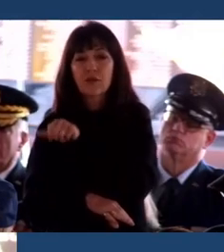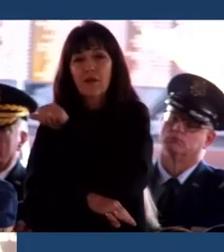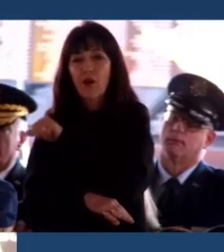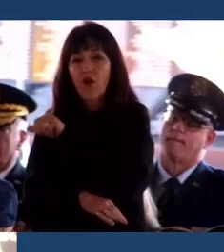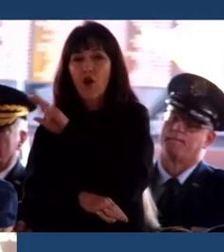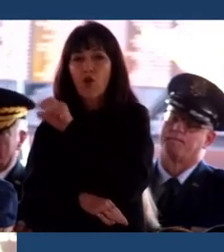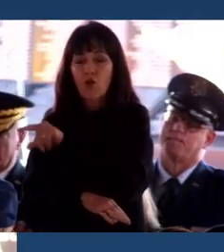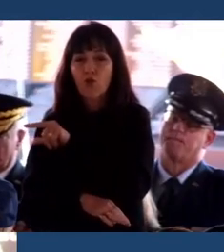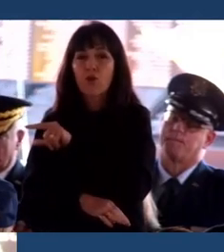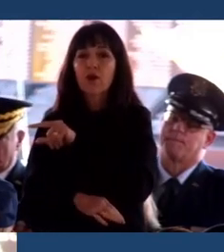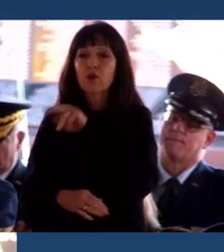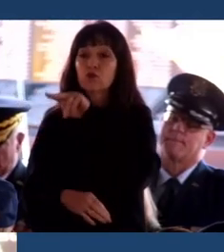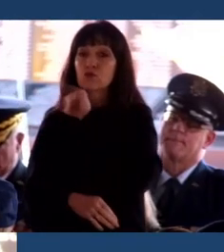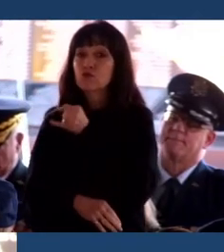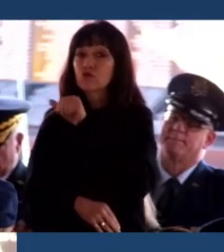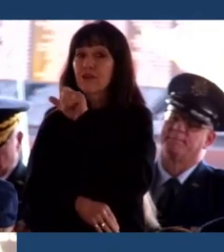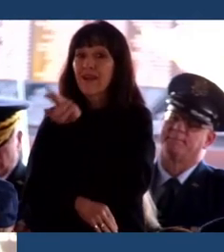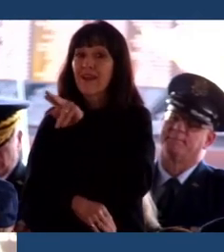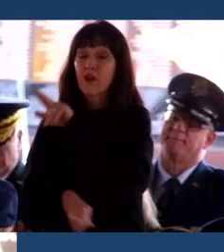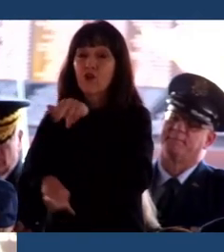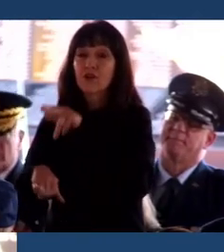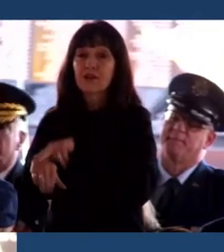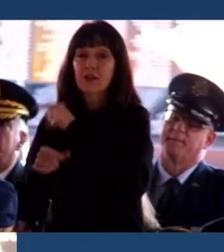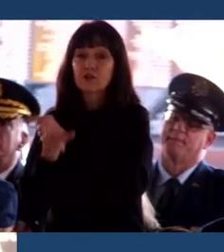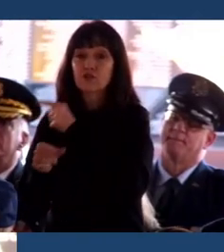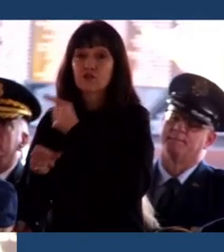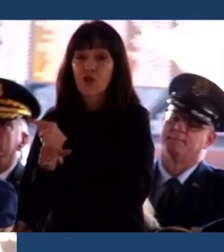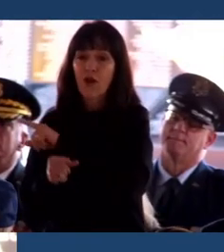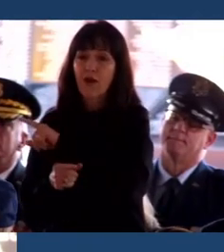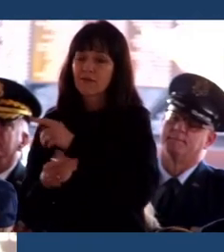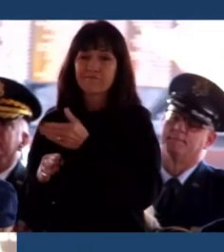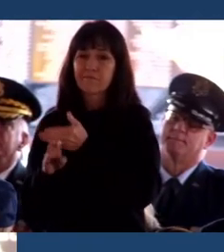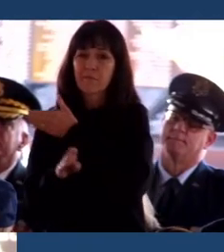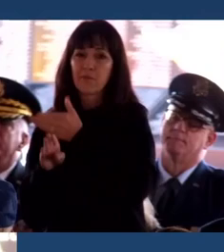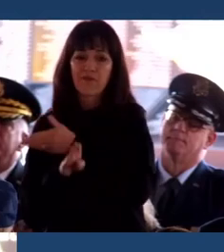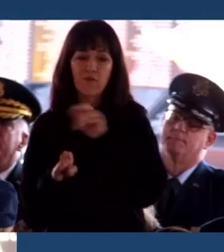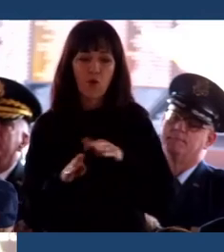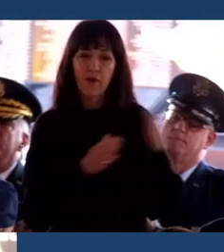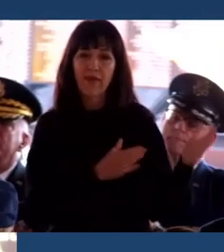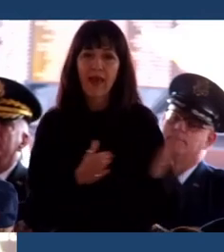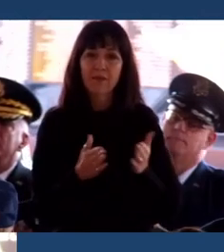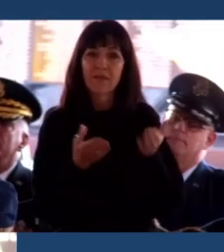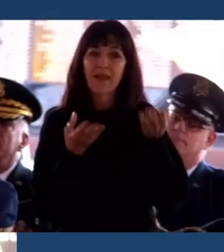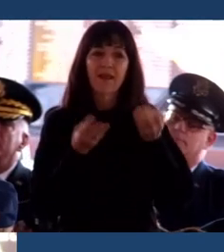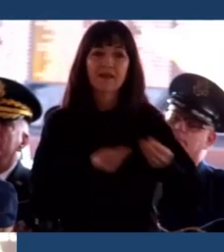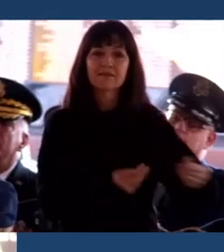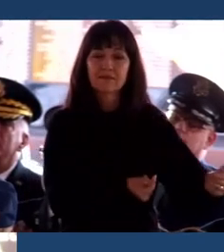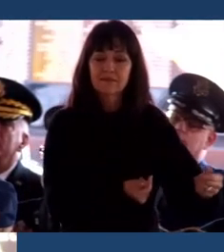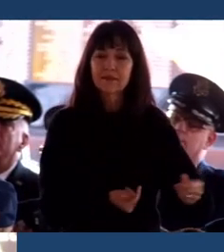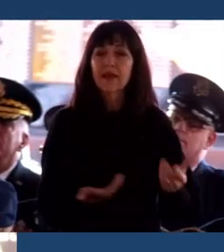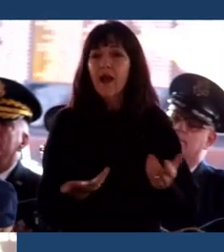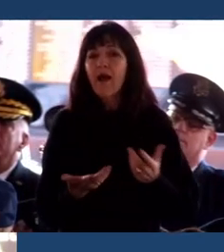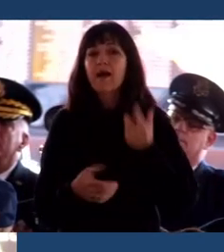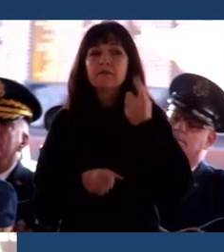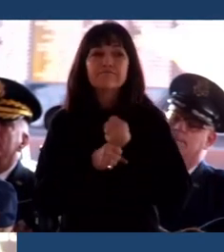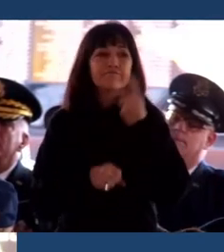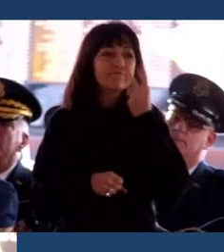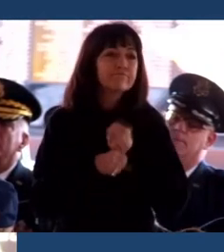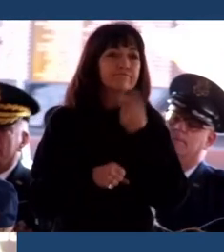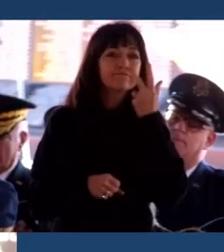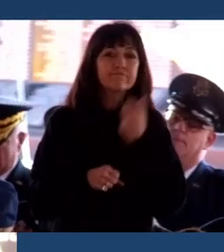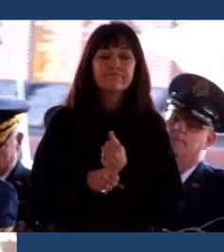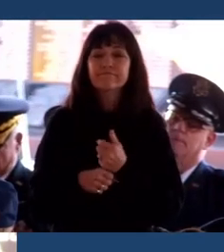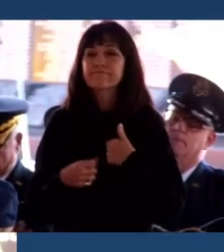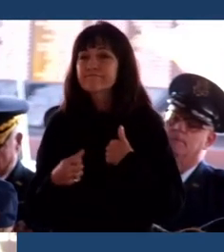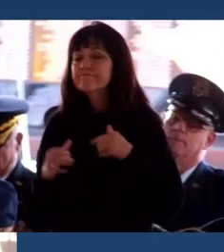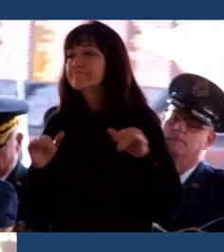Jersey Air National Guard before these plans materialized. A few years passed, and by chance, I crossed